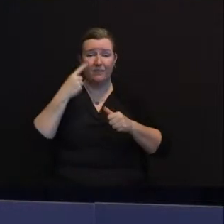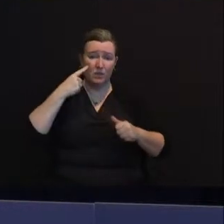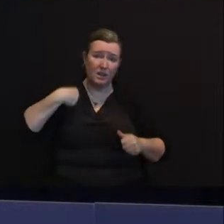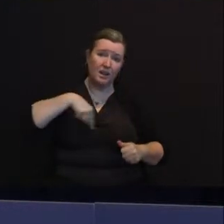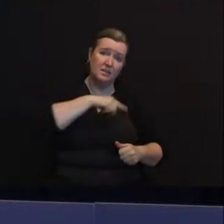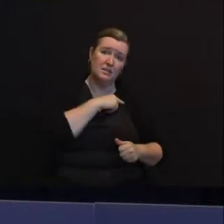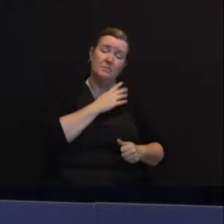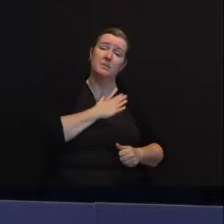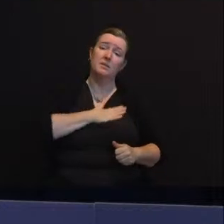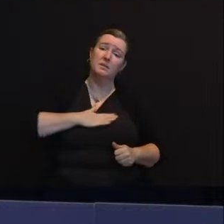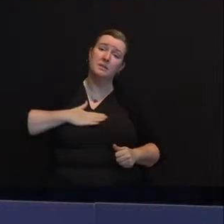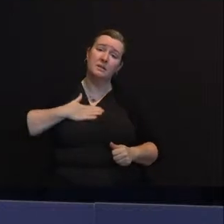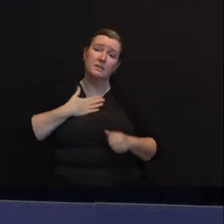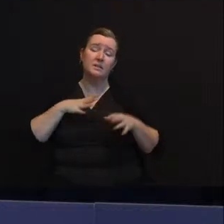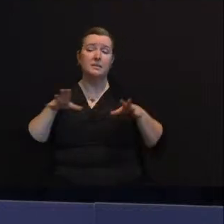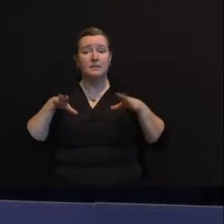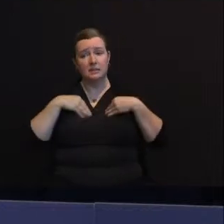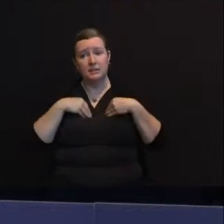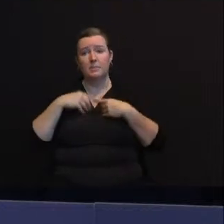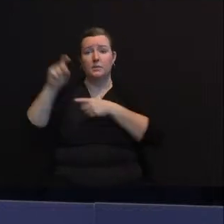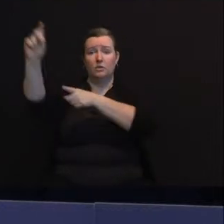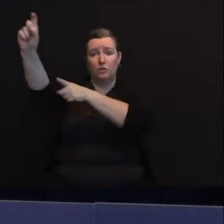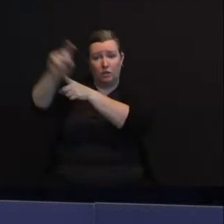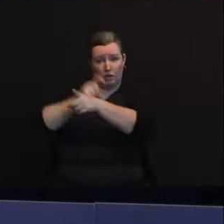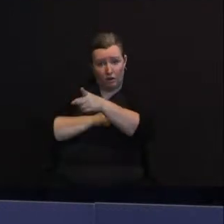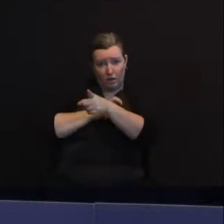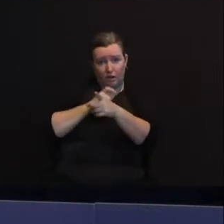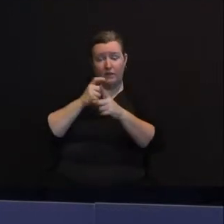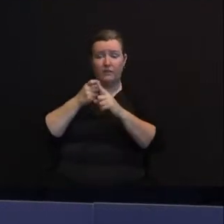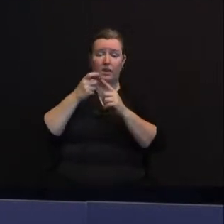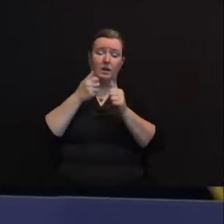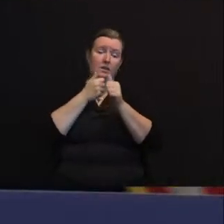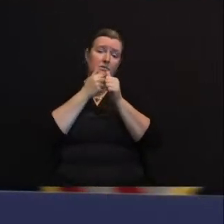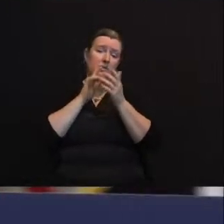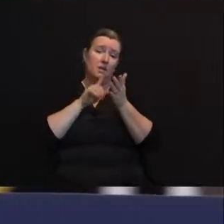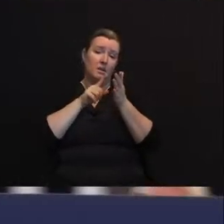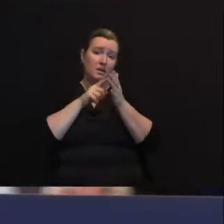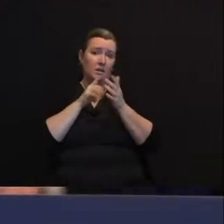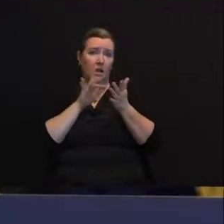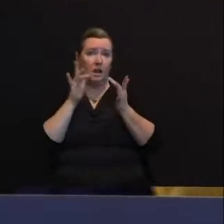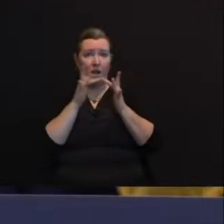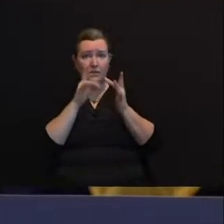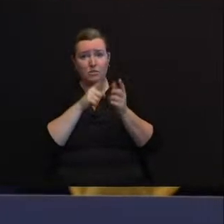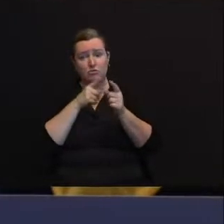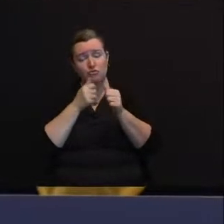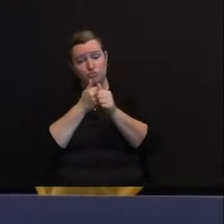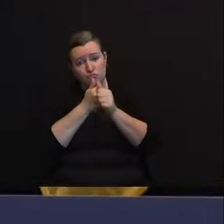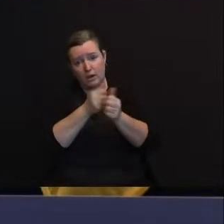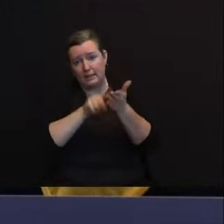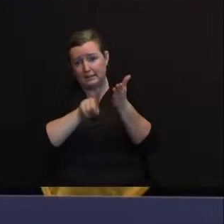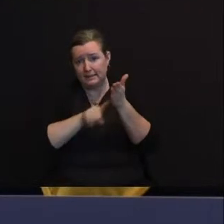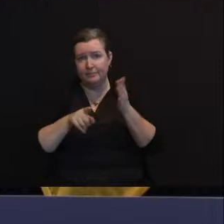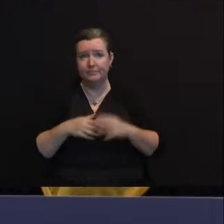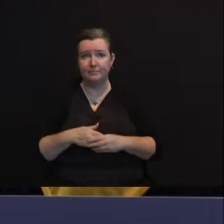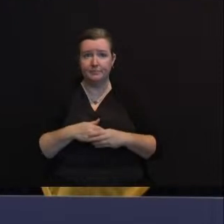take the call and download the COVID Alert NJ app. Thank you. Judy, very good to have you